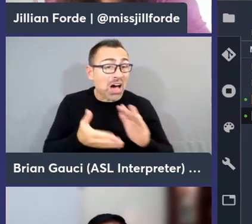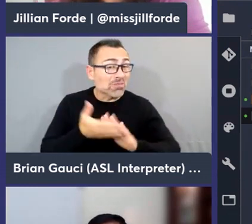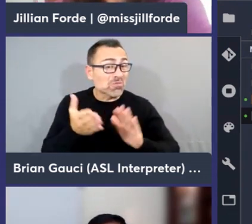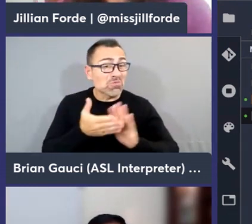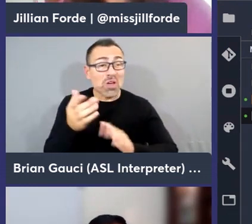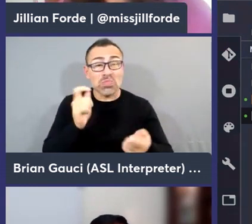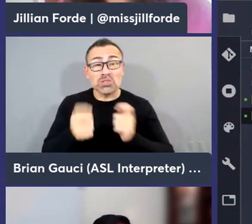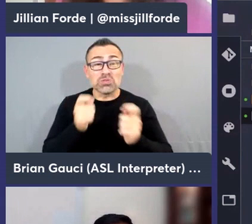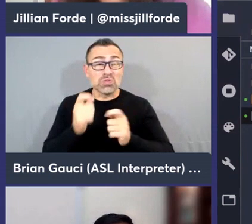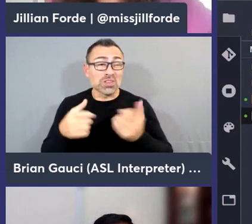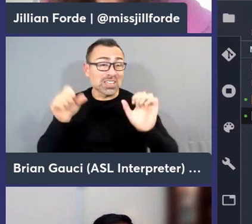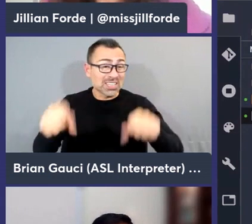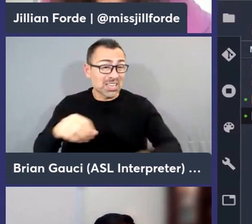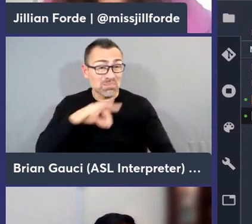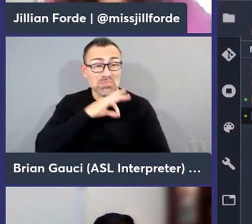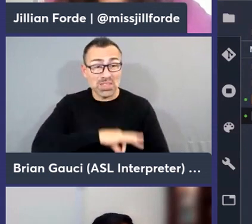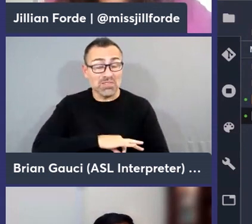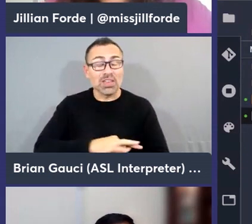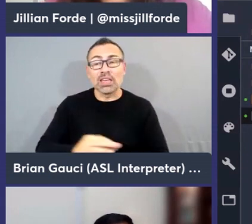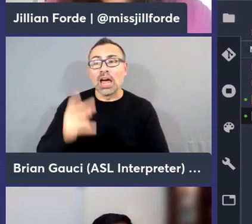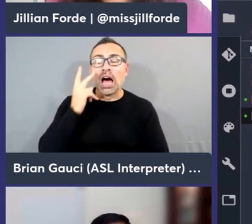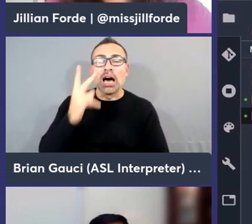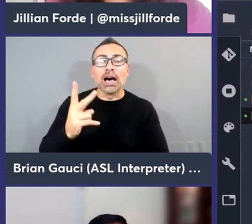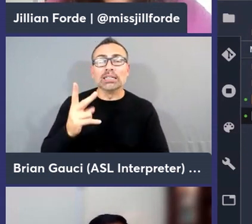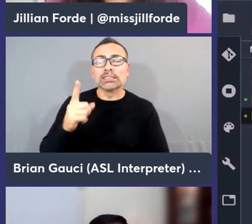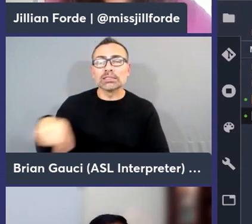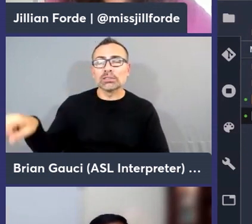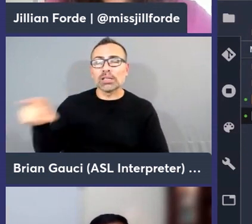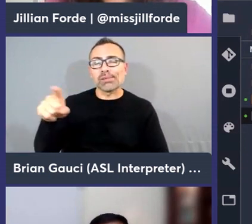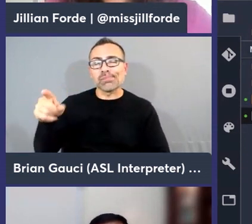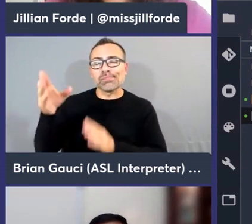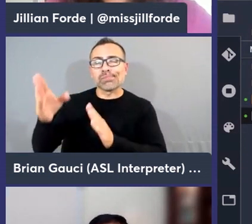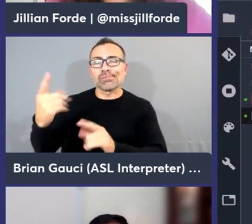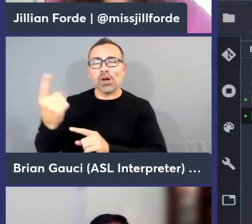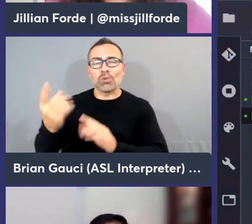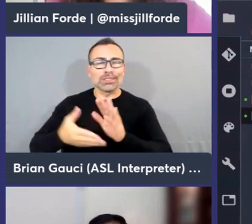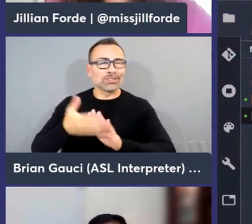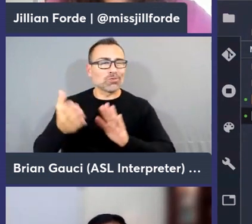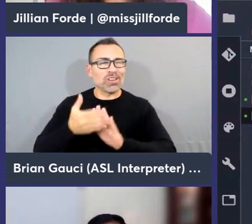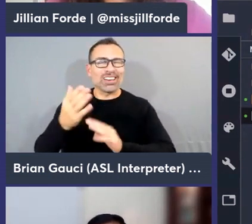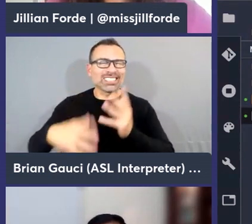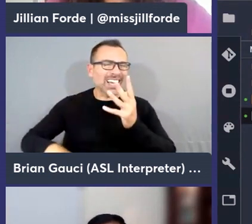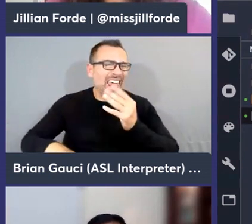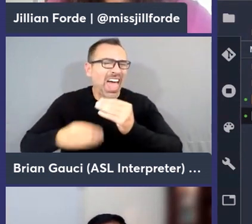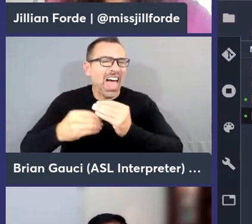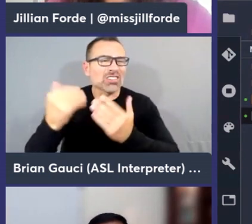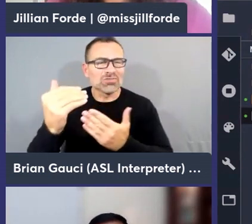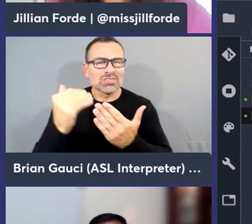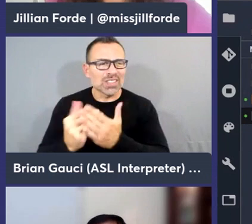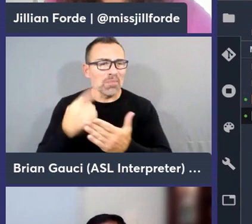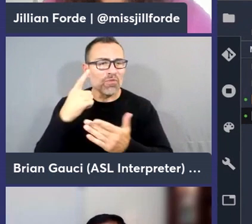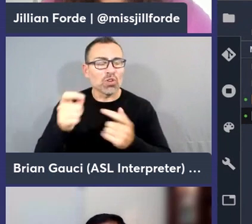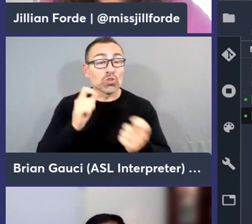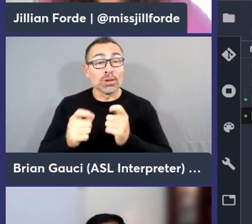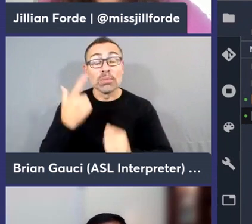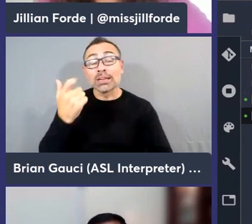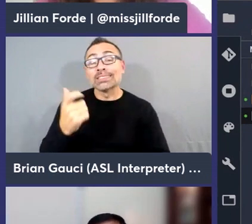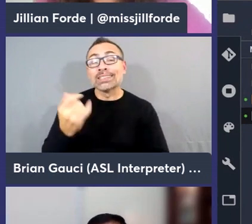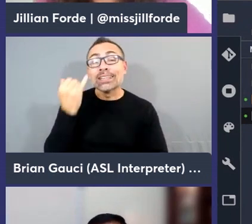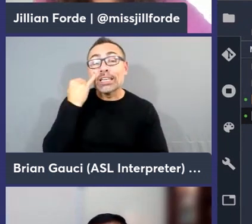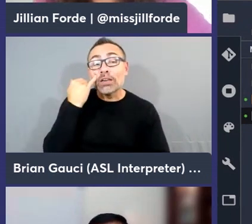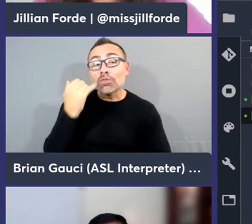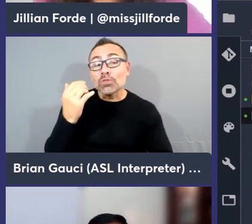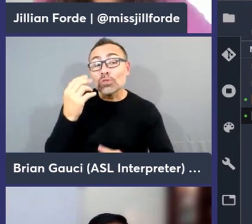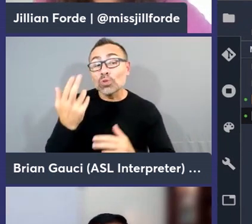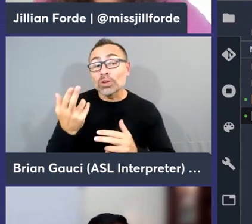practitioners taking that extra effort to tune the model, and even 1% of improvement in accuracy means a